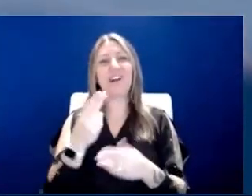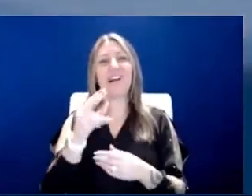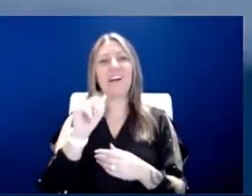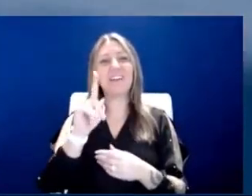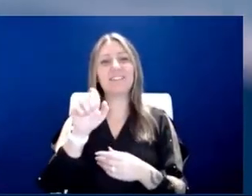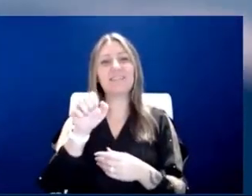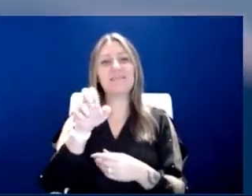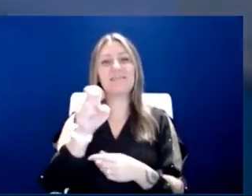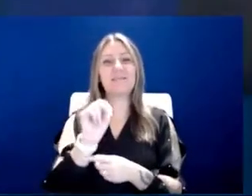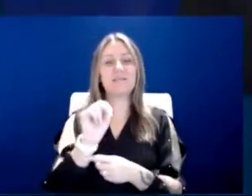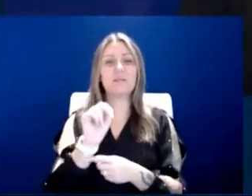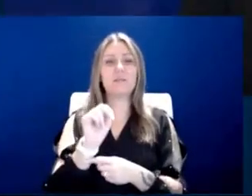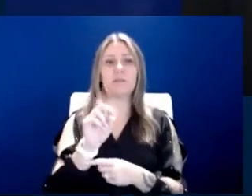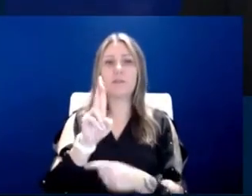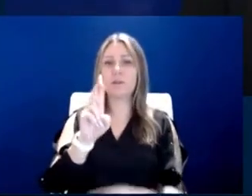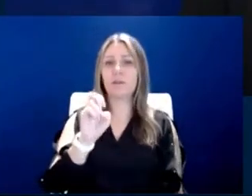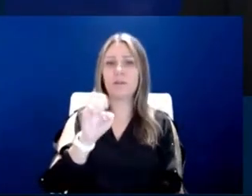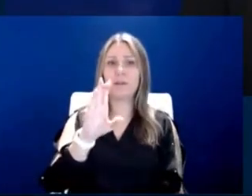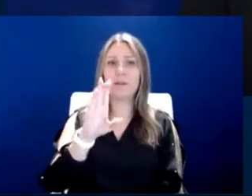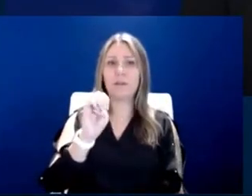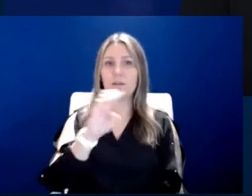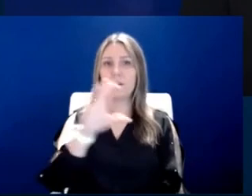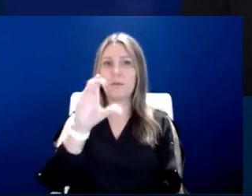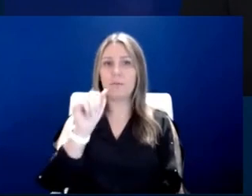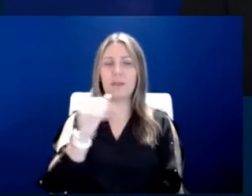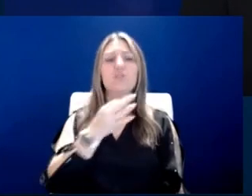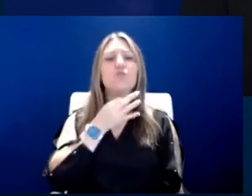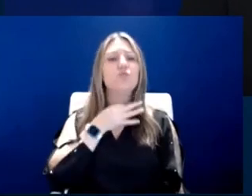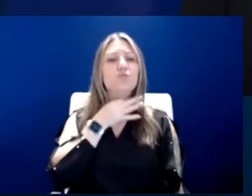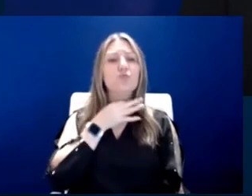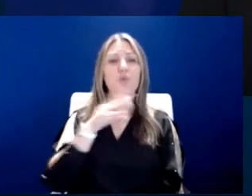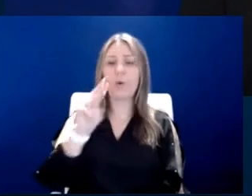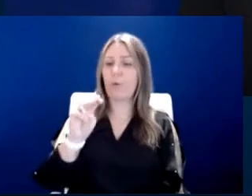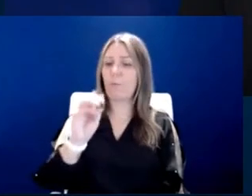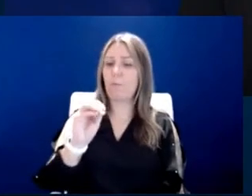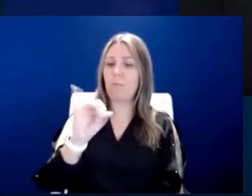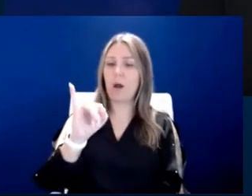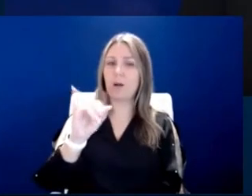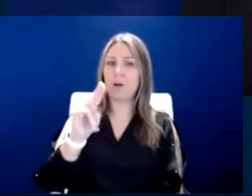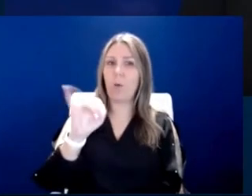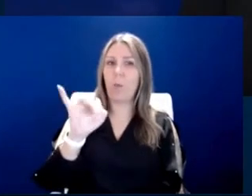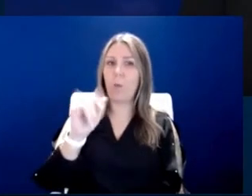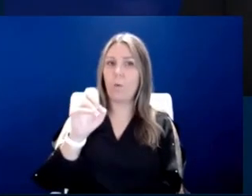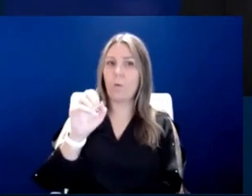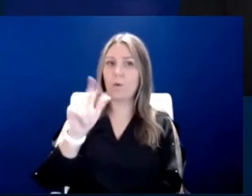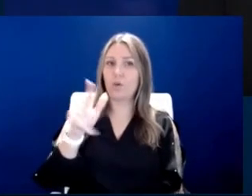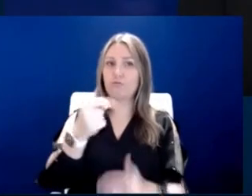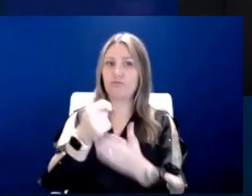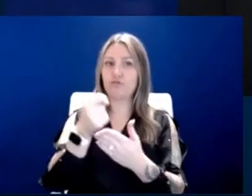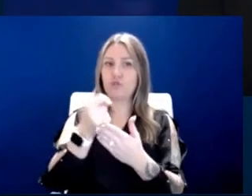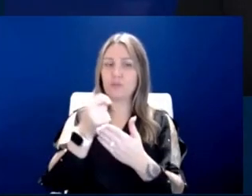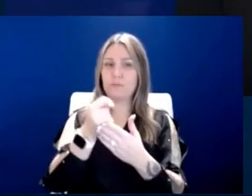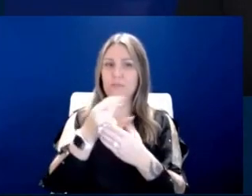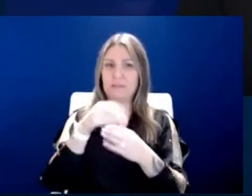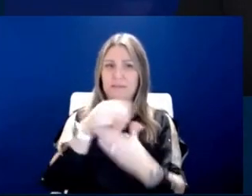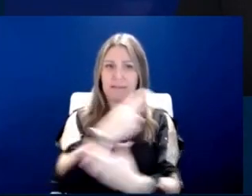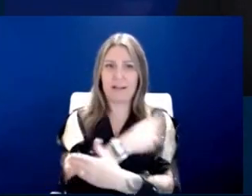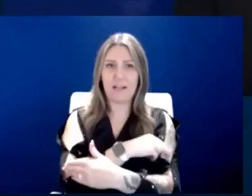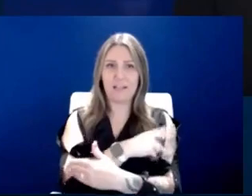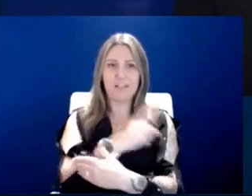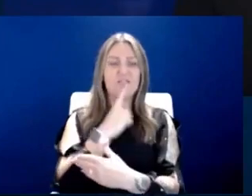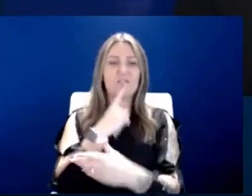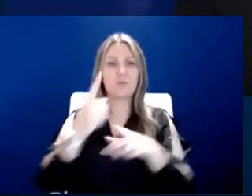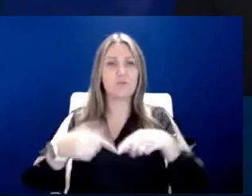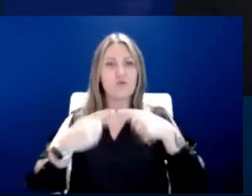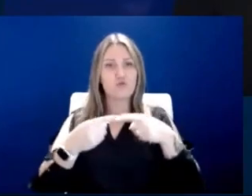Rebecca's just curious, can you give an update on monoclonal treatment in hospitals? I know there was some trouble getting them. Where are we